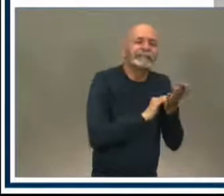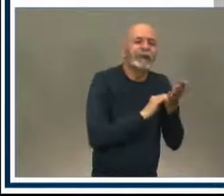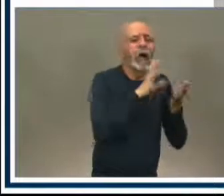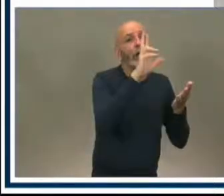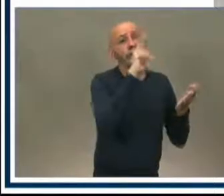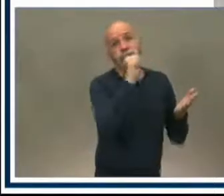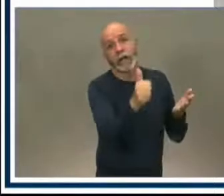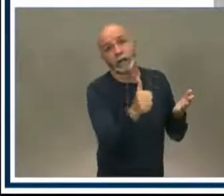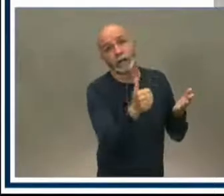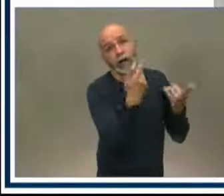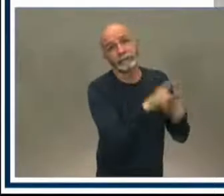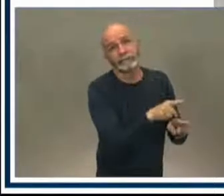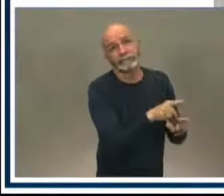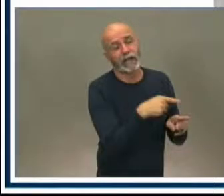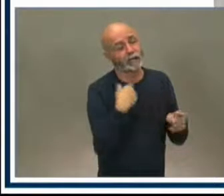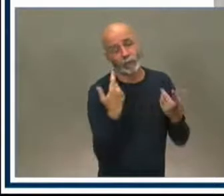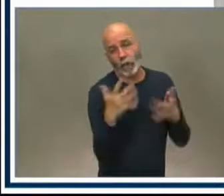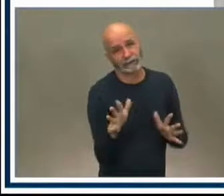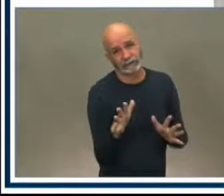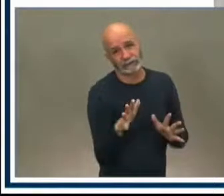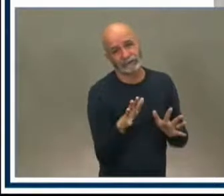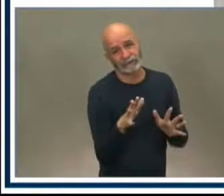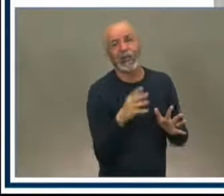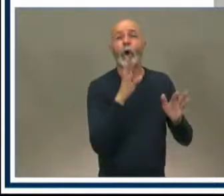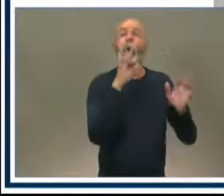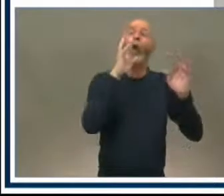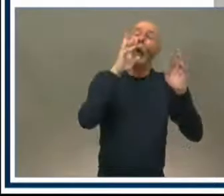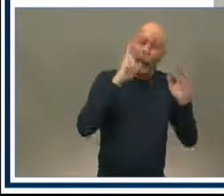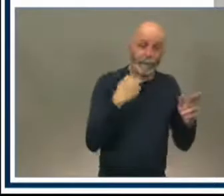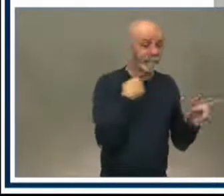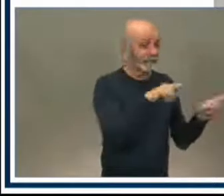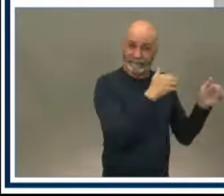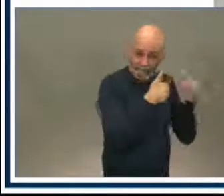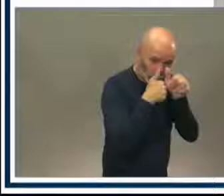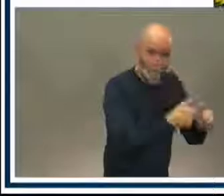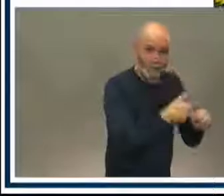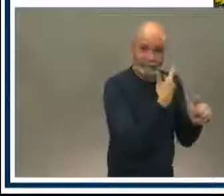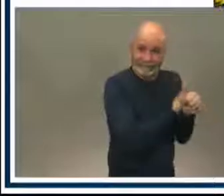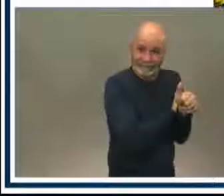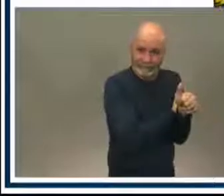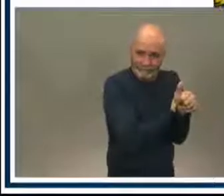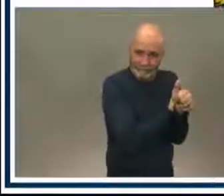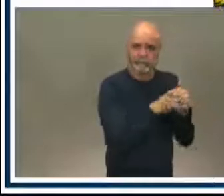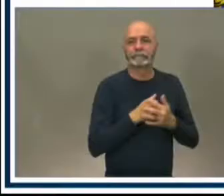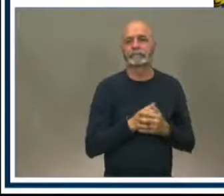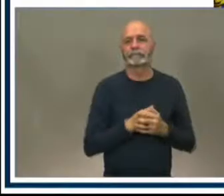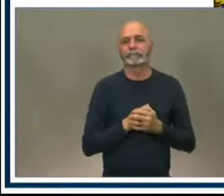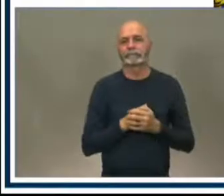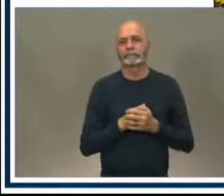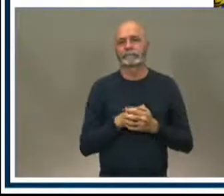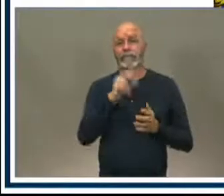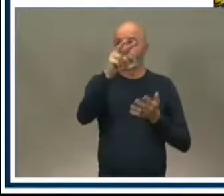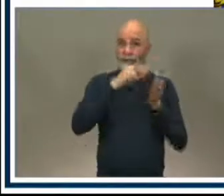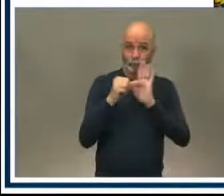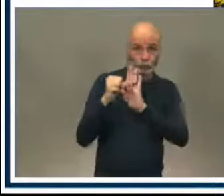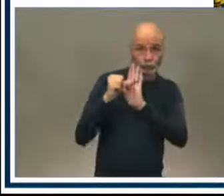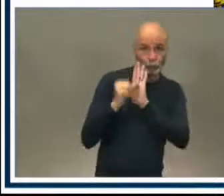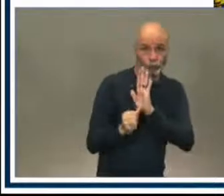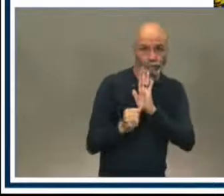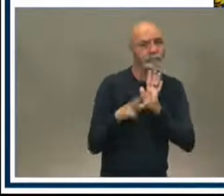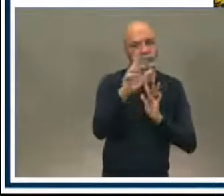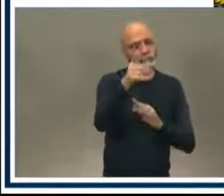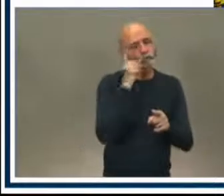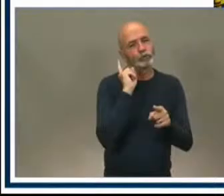that people will get vaccinated and consider the impact. Right, you were talking about surgeries there. You said things got rescheduled? Yeah, some